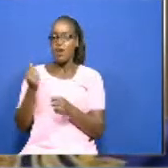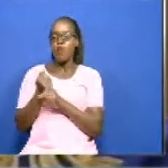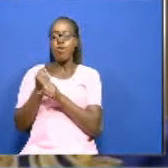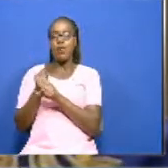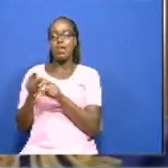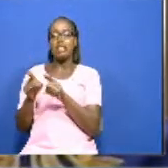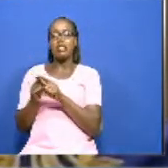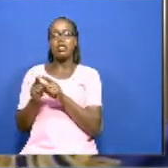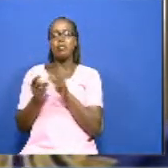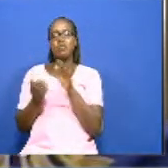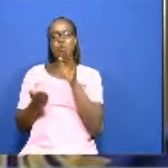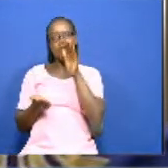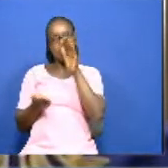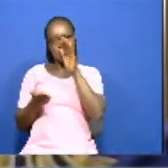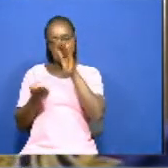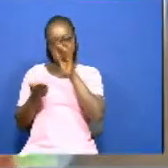pia